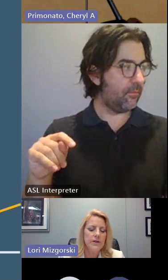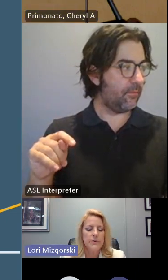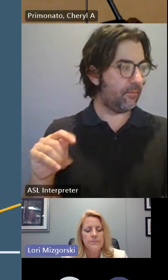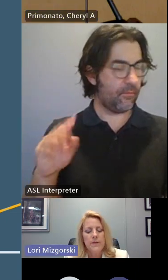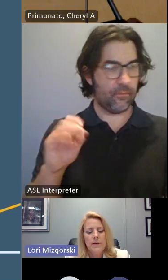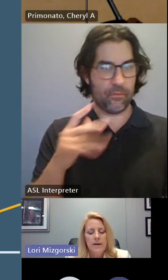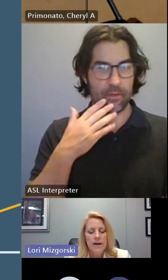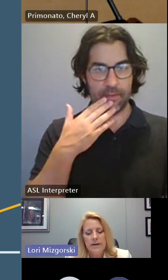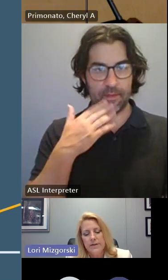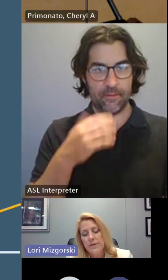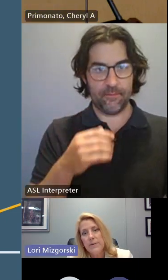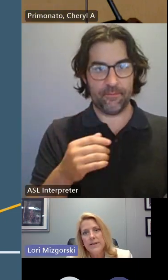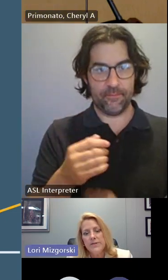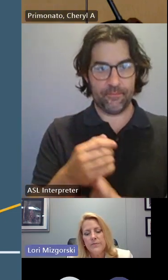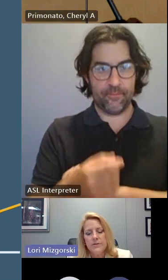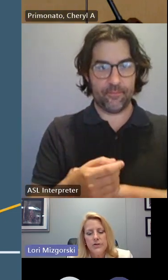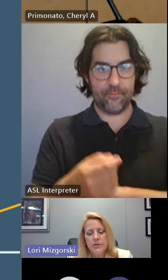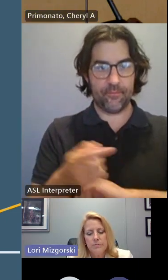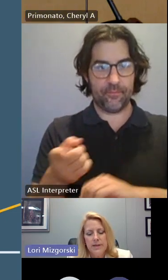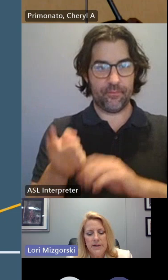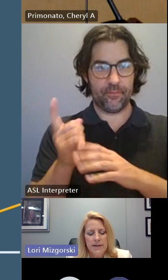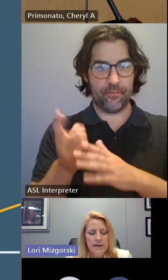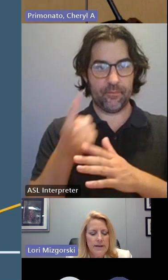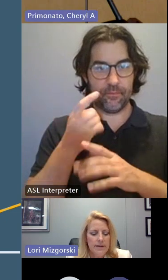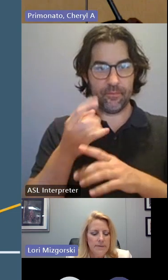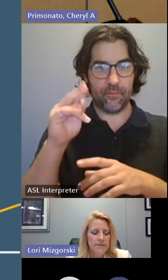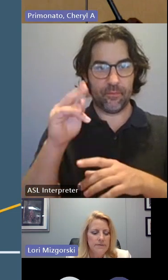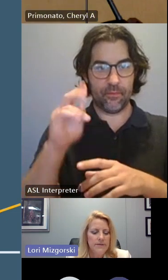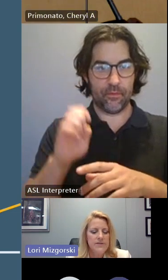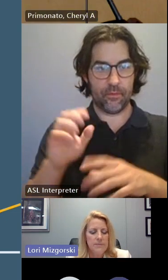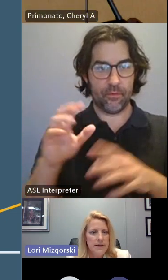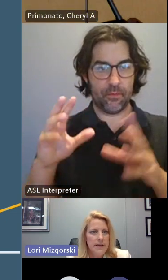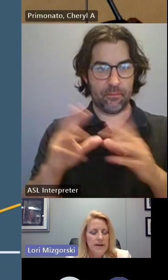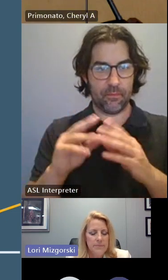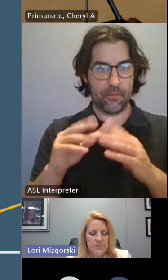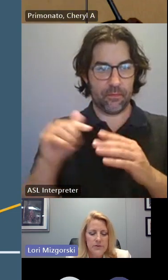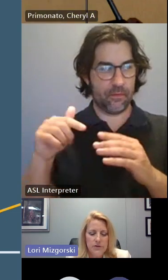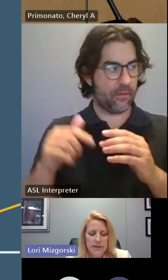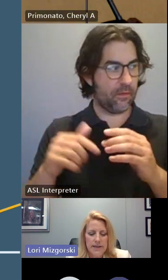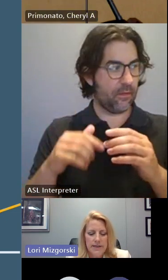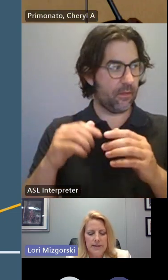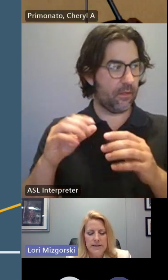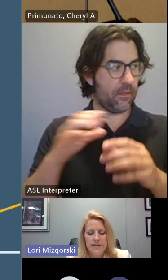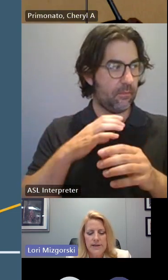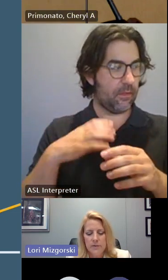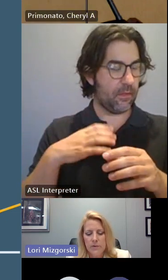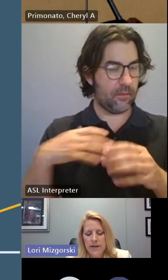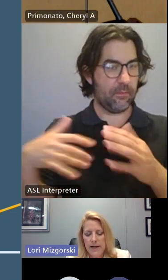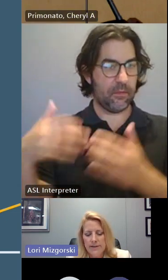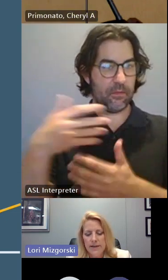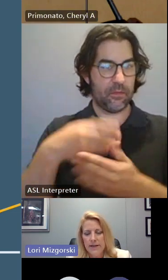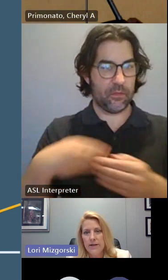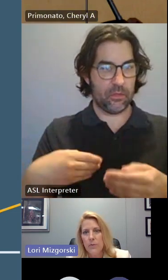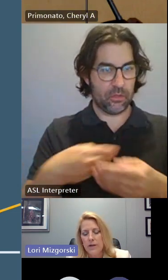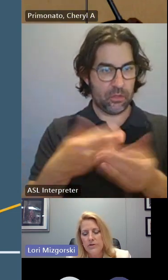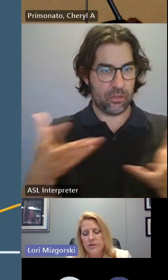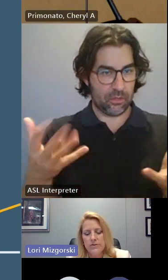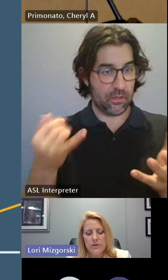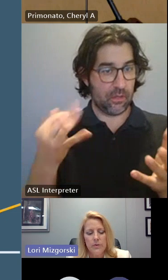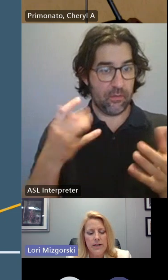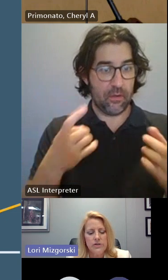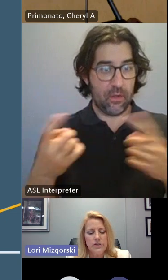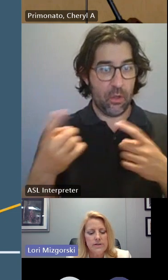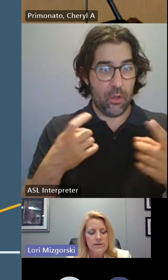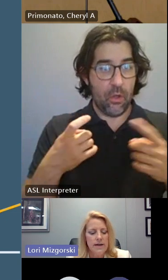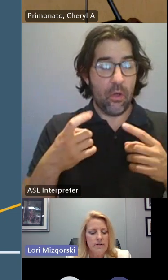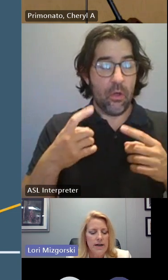Okay, thank you. The minutes from the June meeting of this committee have been circulated. Unless anyone has any questions